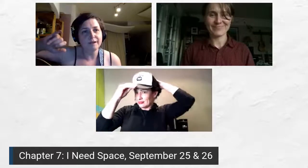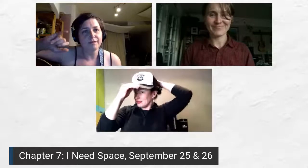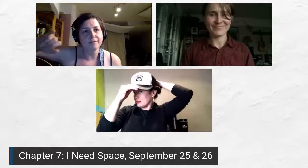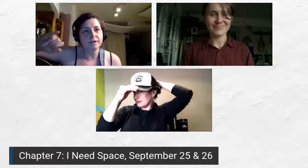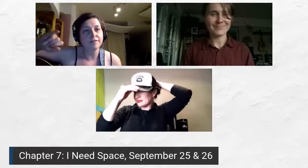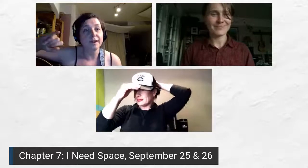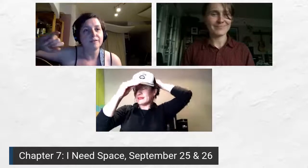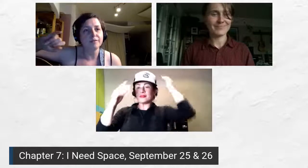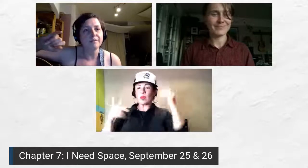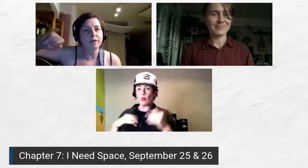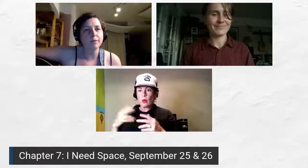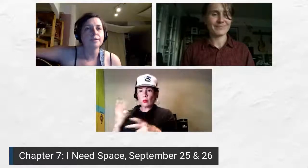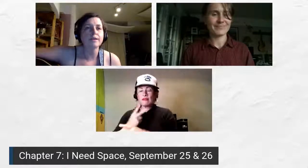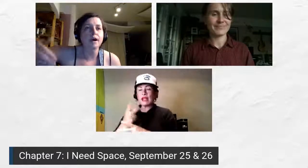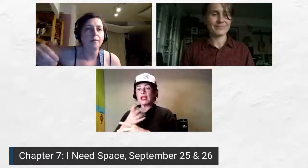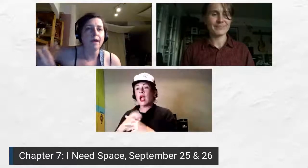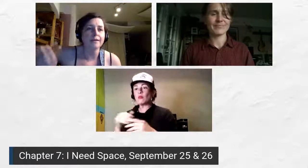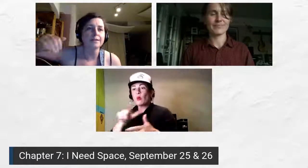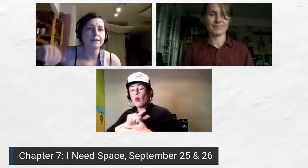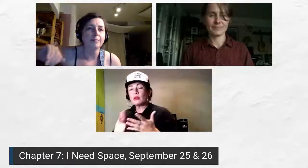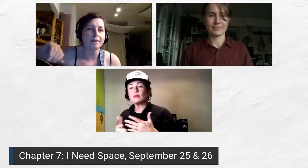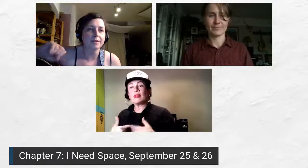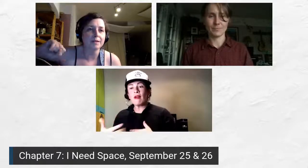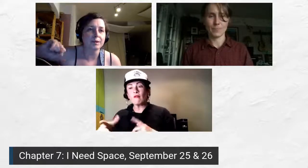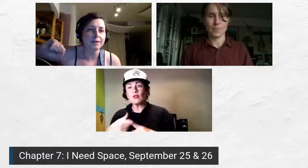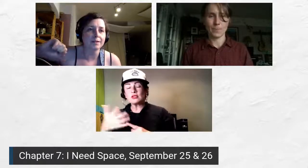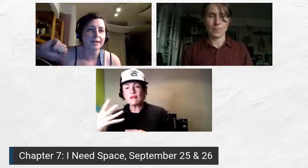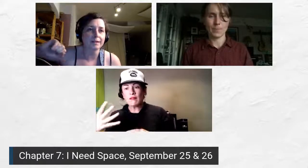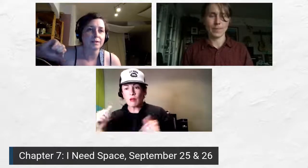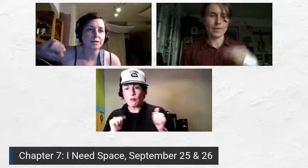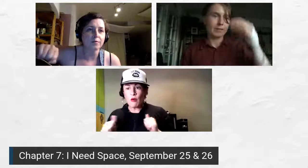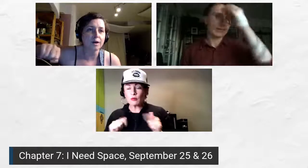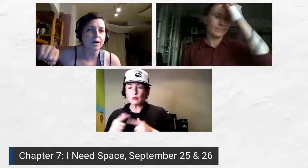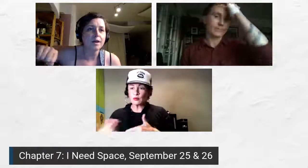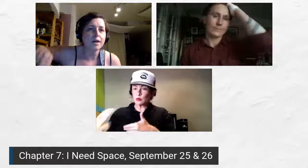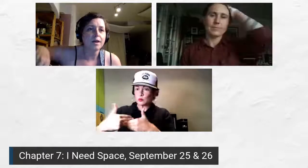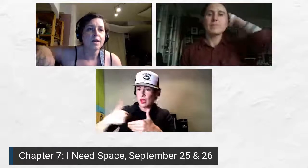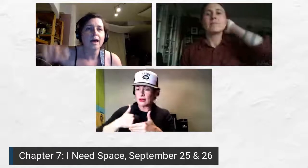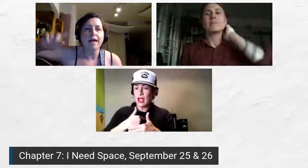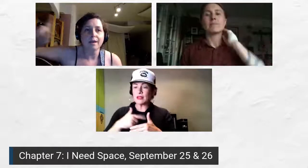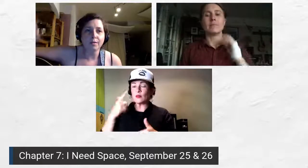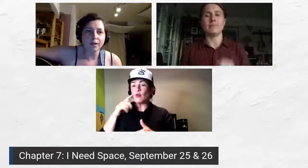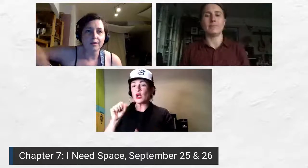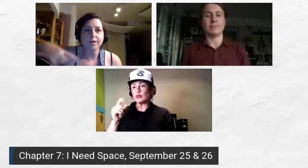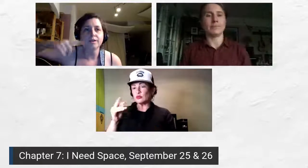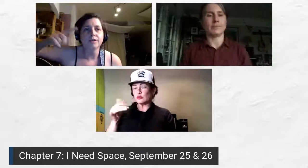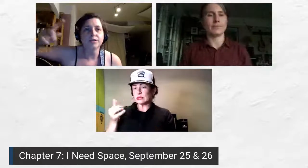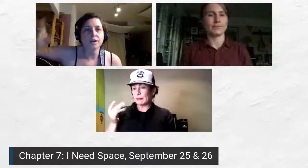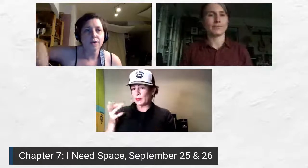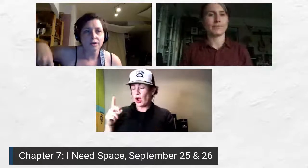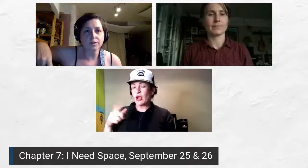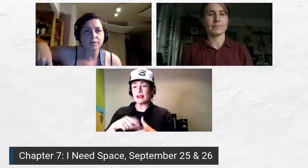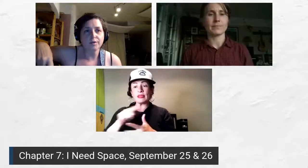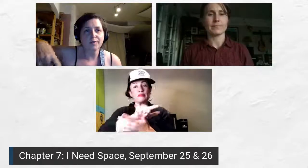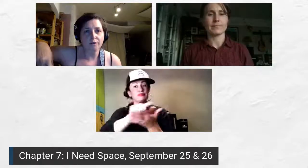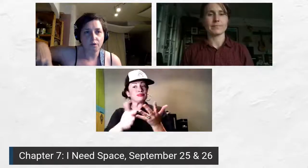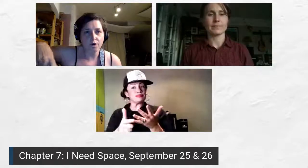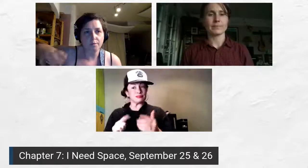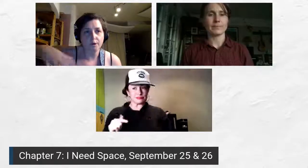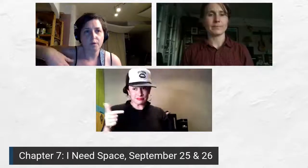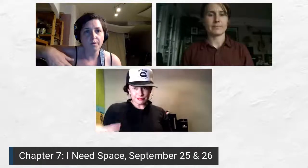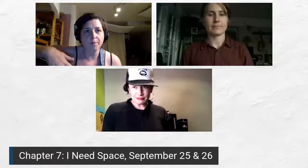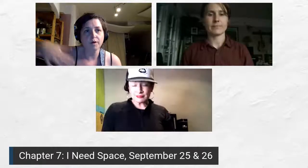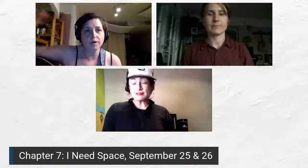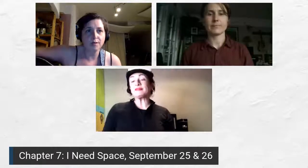out what the order is, we'll invite the first 5 performers to come and sit backstage with us in the Streamyard. And then when it's your turn